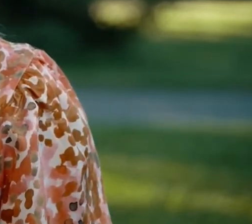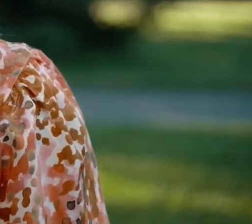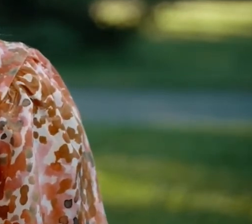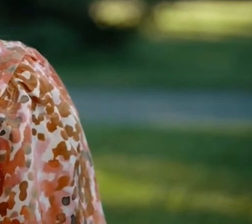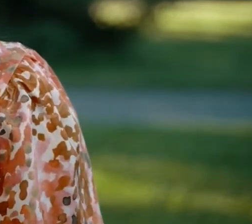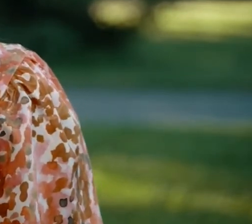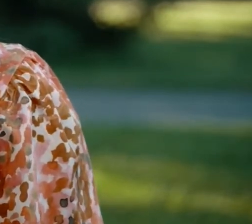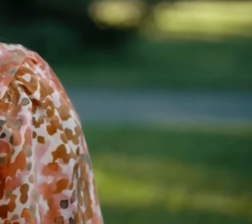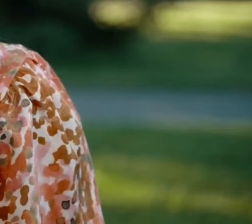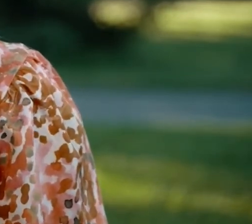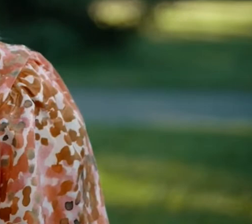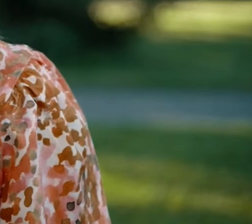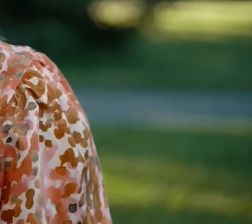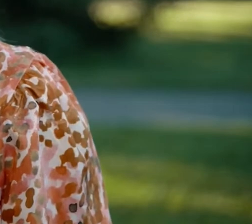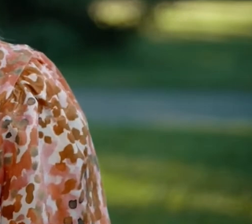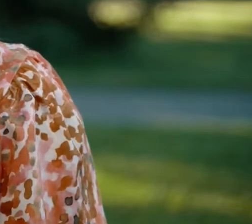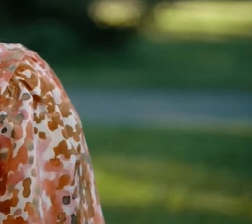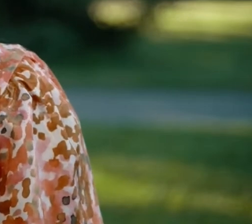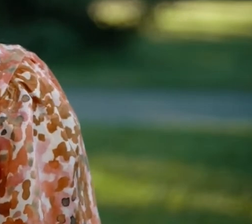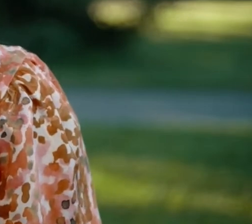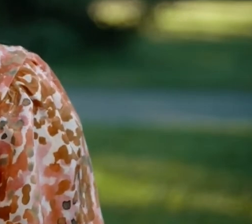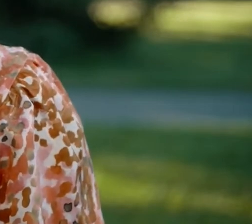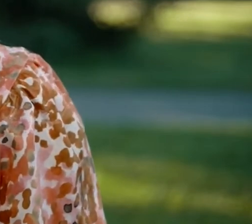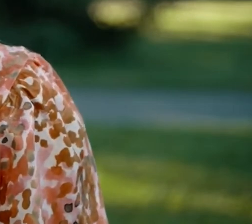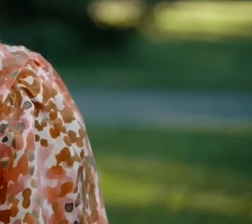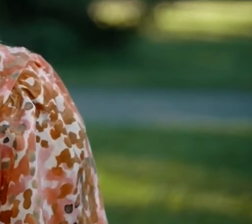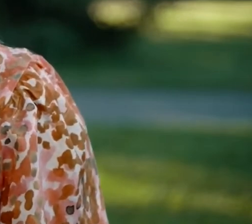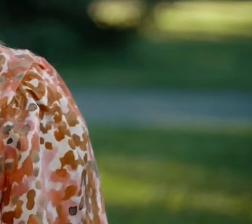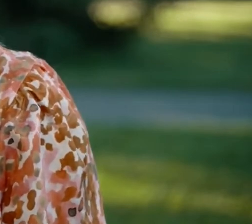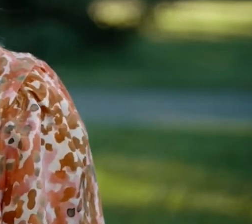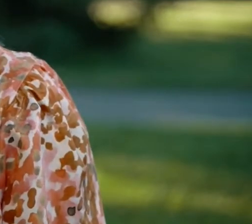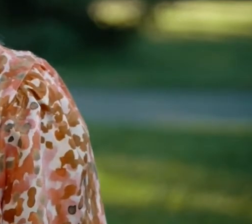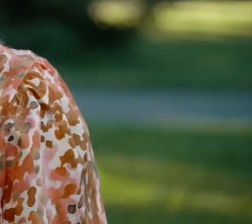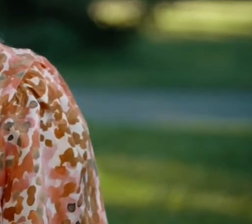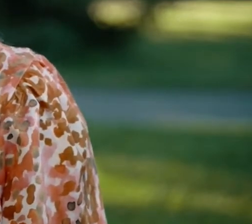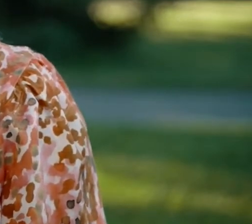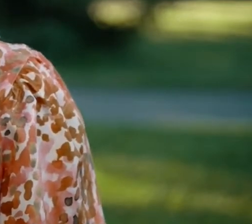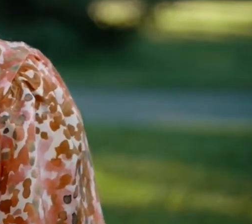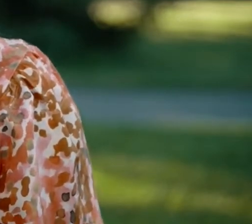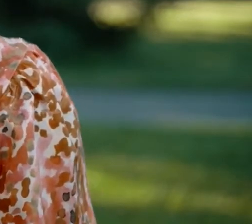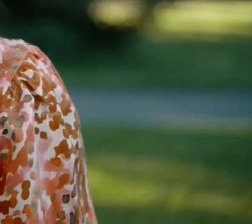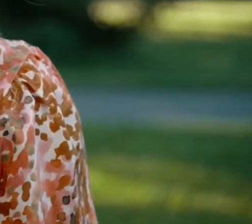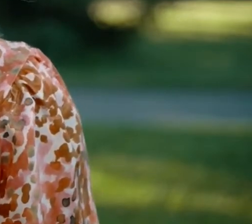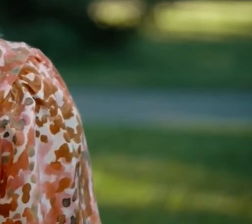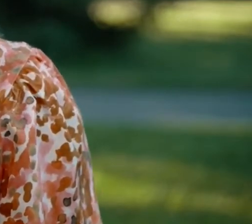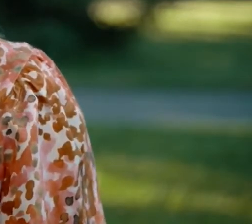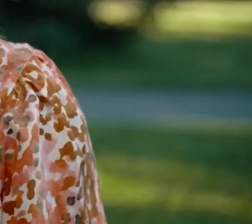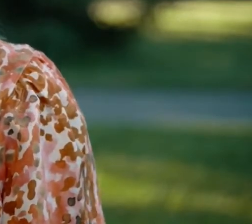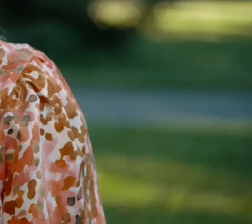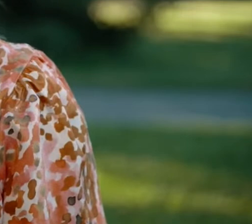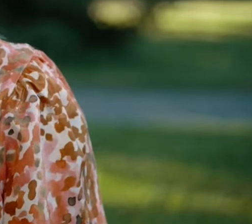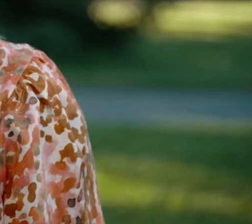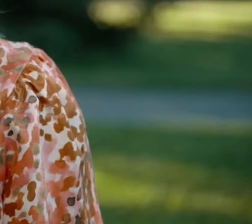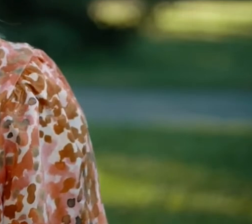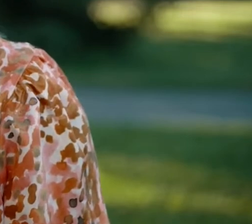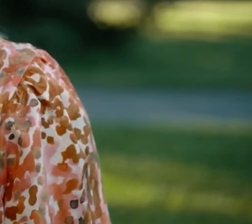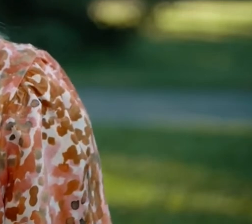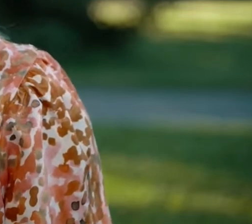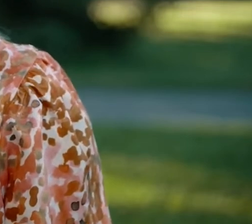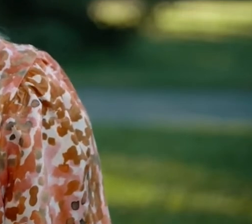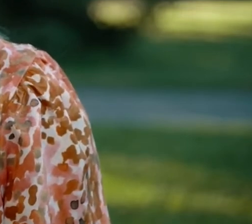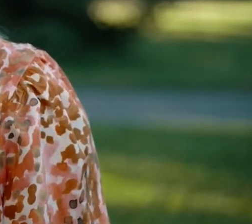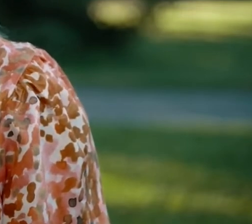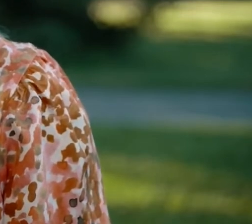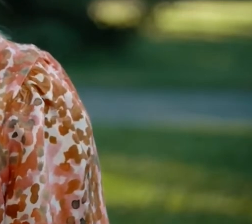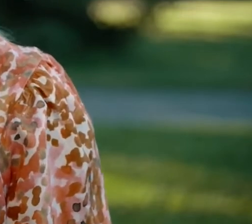new forms and measures to minimize harmful impacts on biodiversity. We need more nature than we have